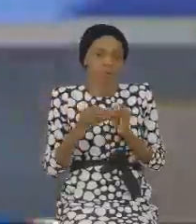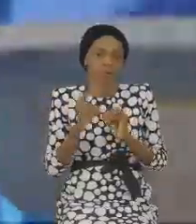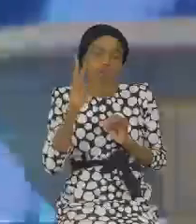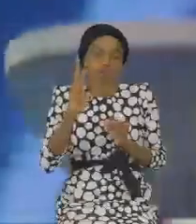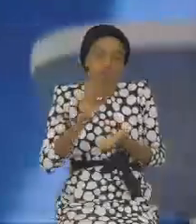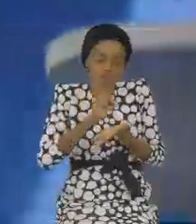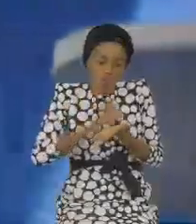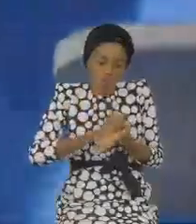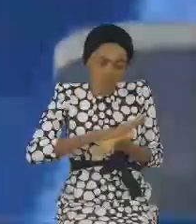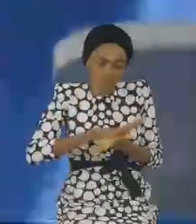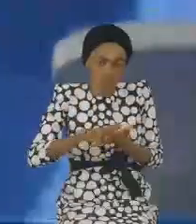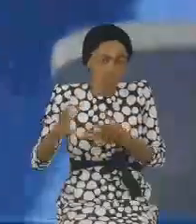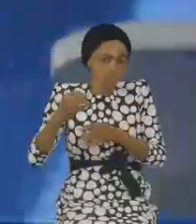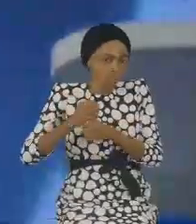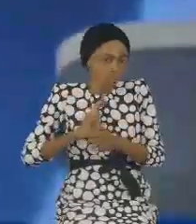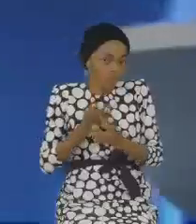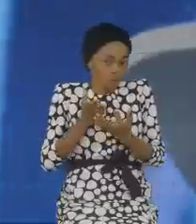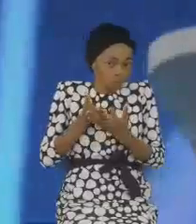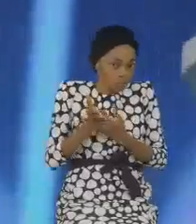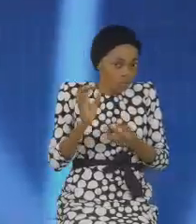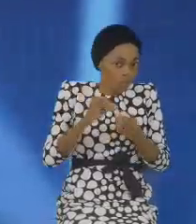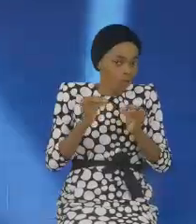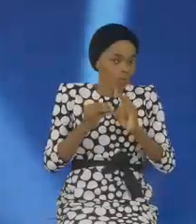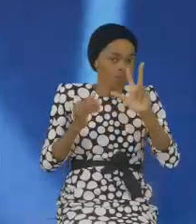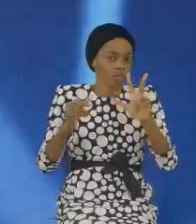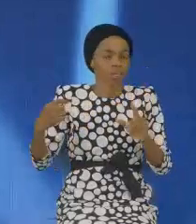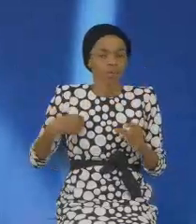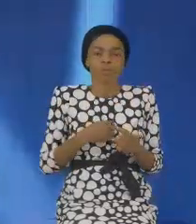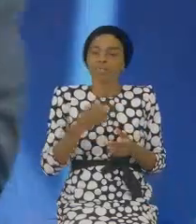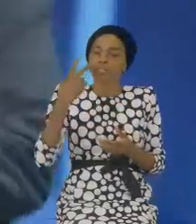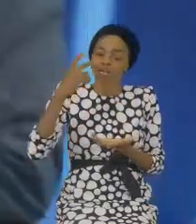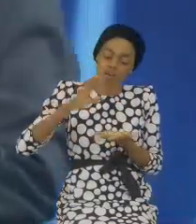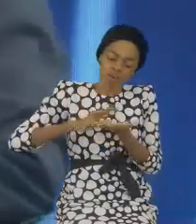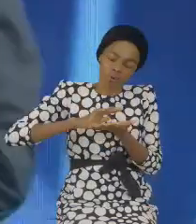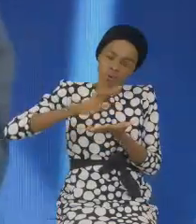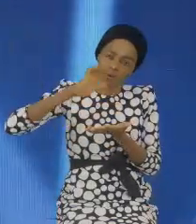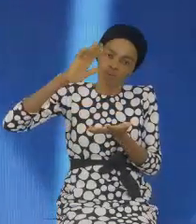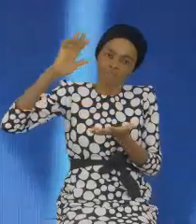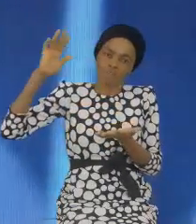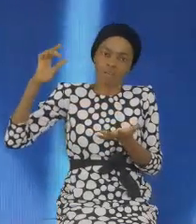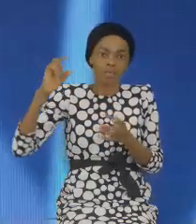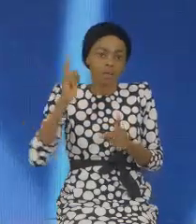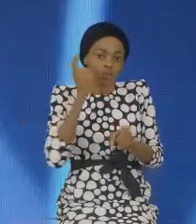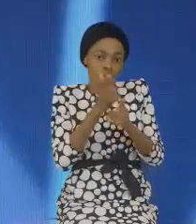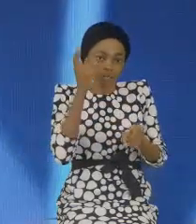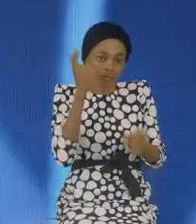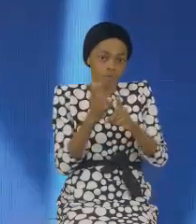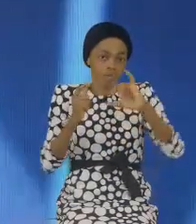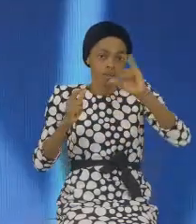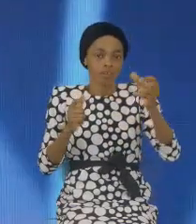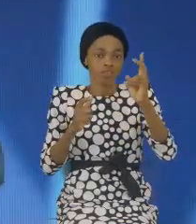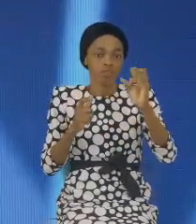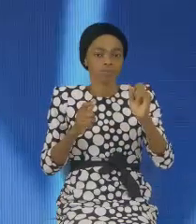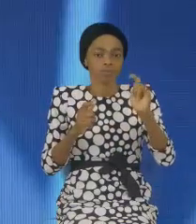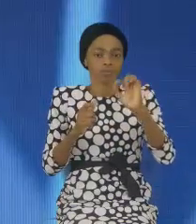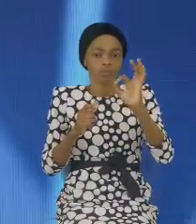takes us through. And then number three is glorification. Justification. That we're justified